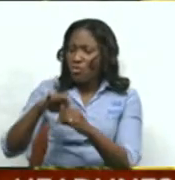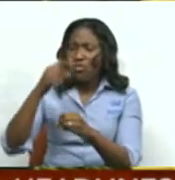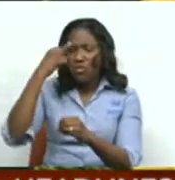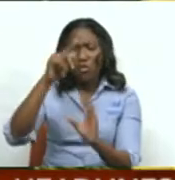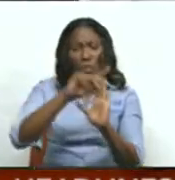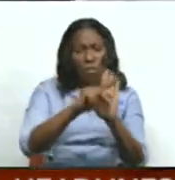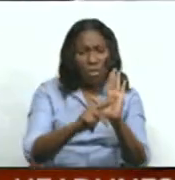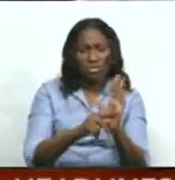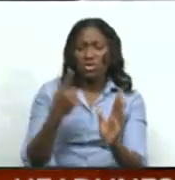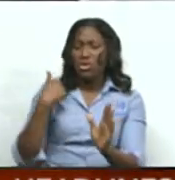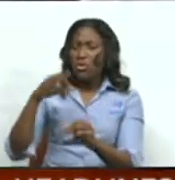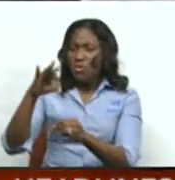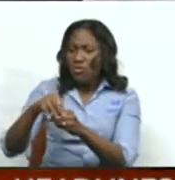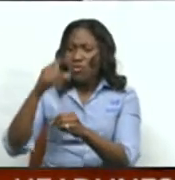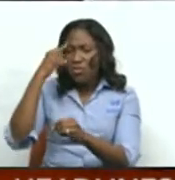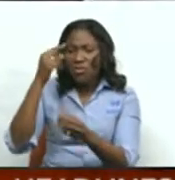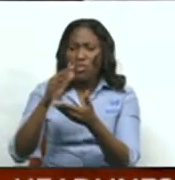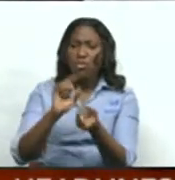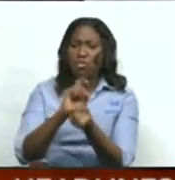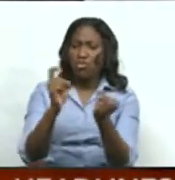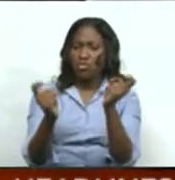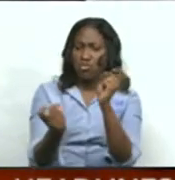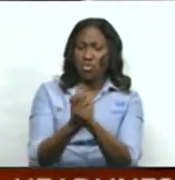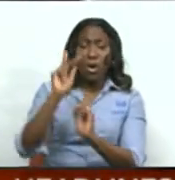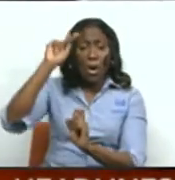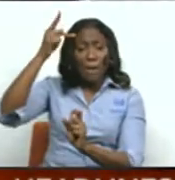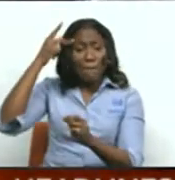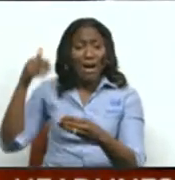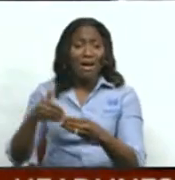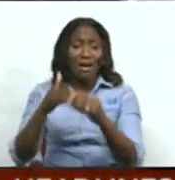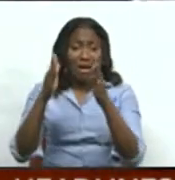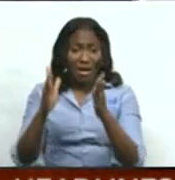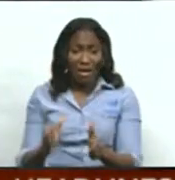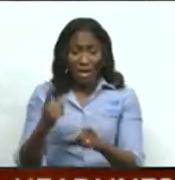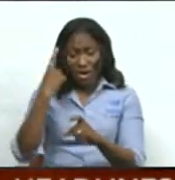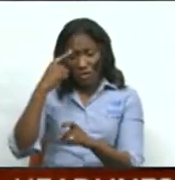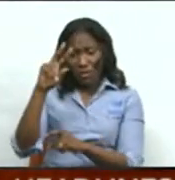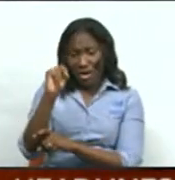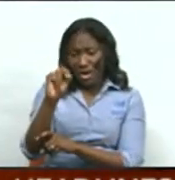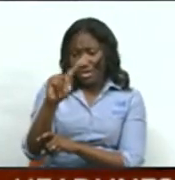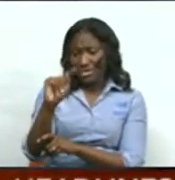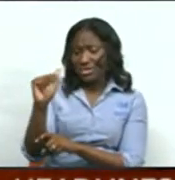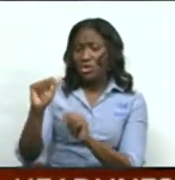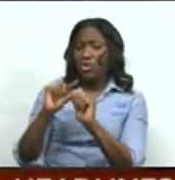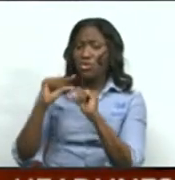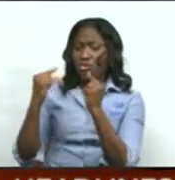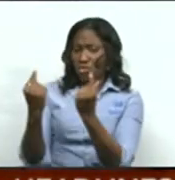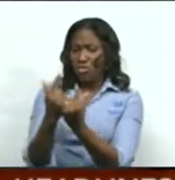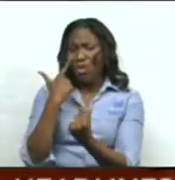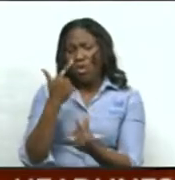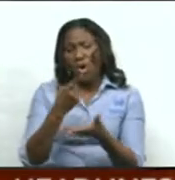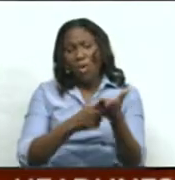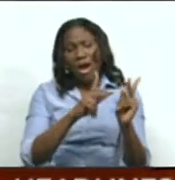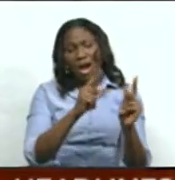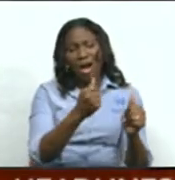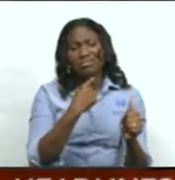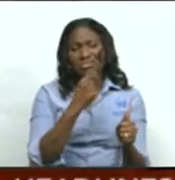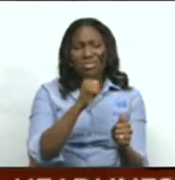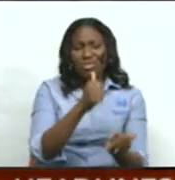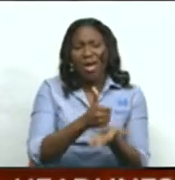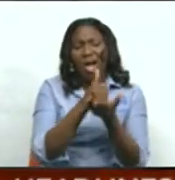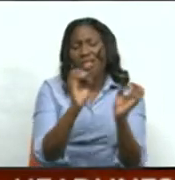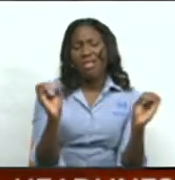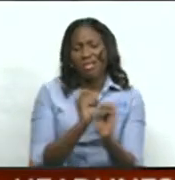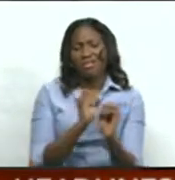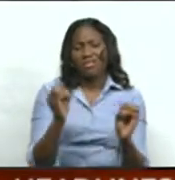issues. NTA political leader Gary Griffith said Prasad Bisesa's comments were divisive and counterproductive. He says it is clear that